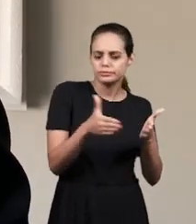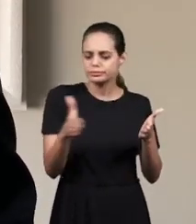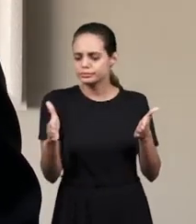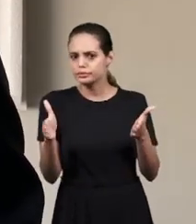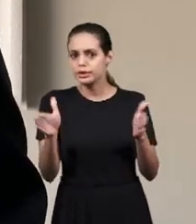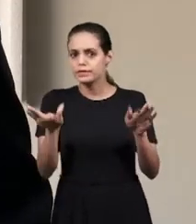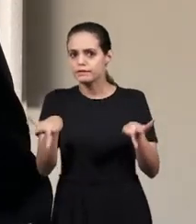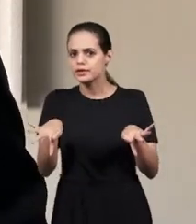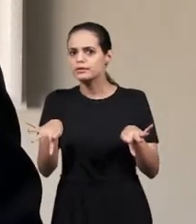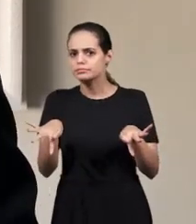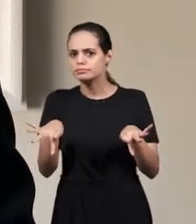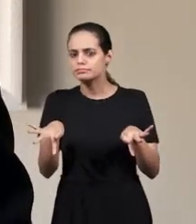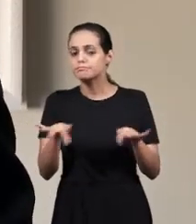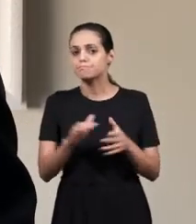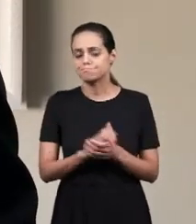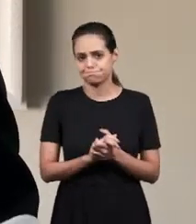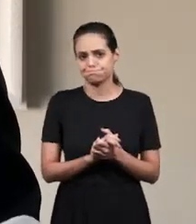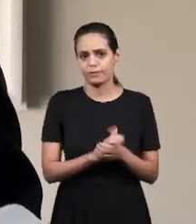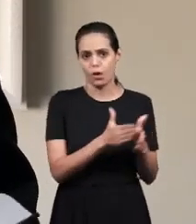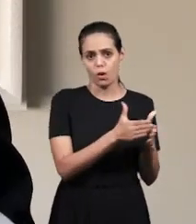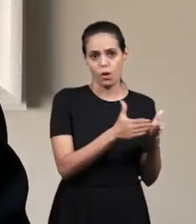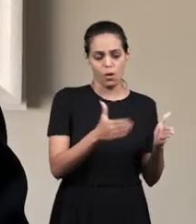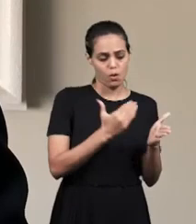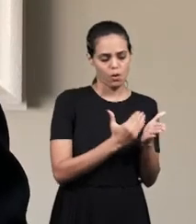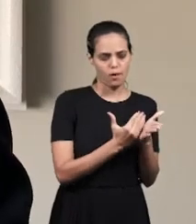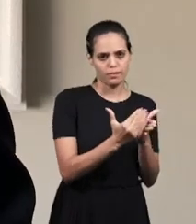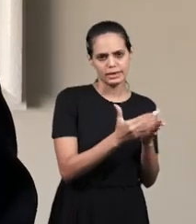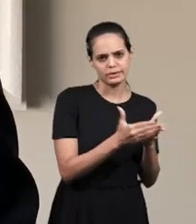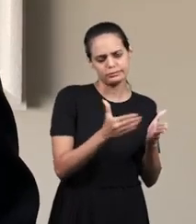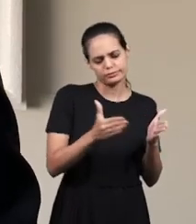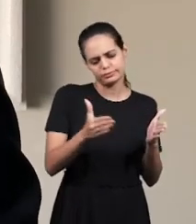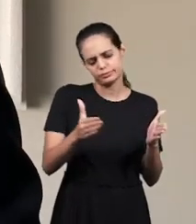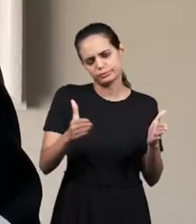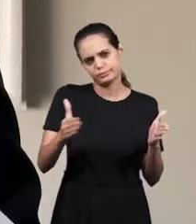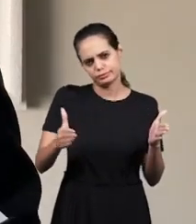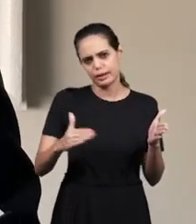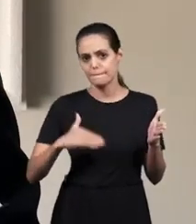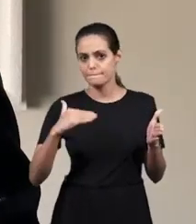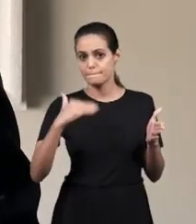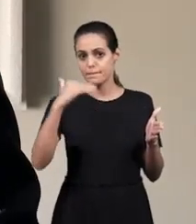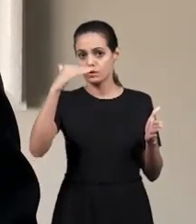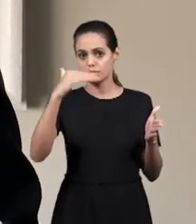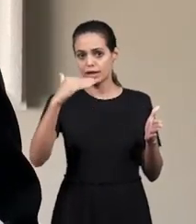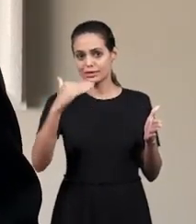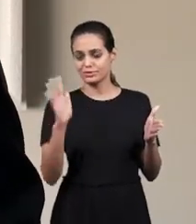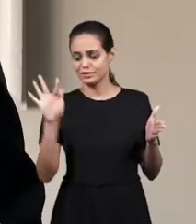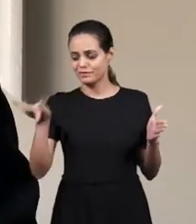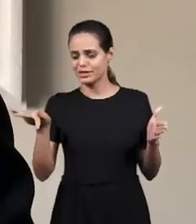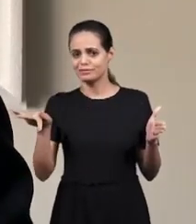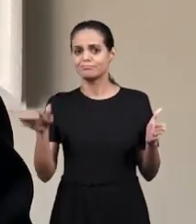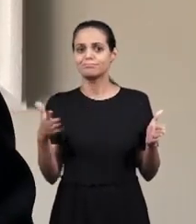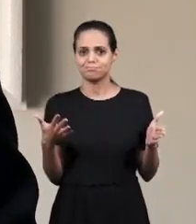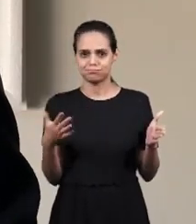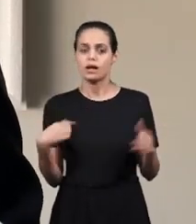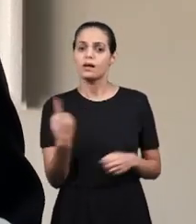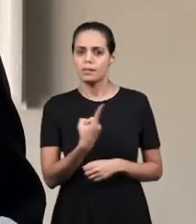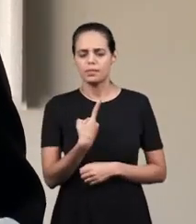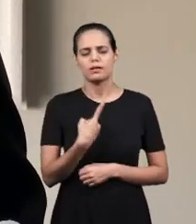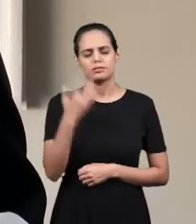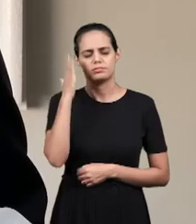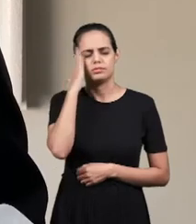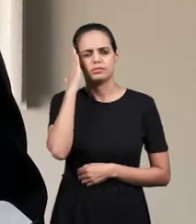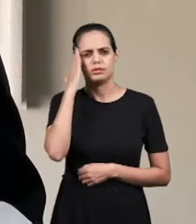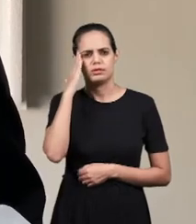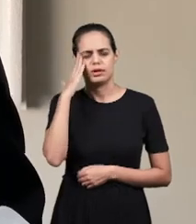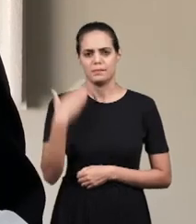experiences. Time is passing on for everyone. And we all understand that our lives are passing. And death